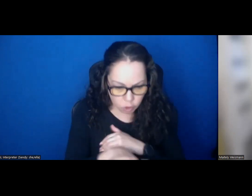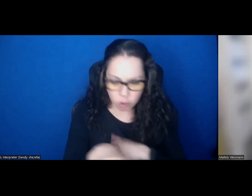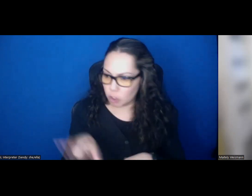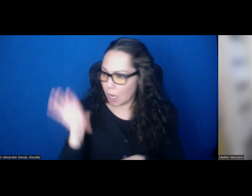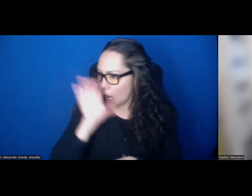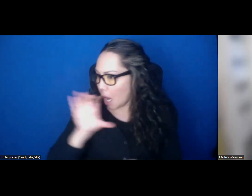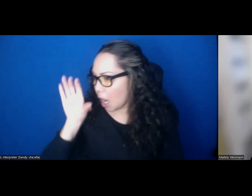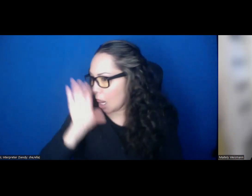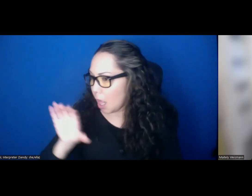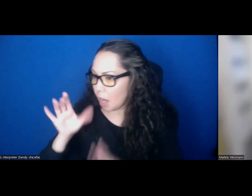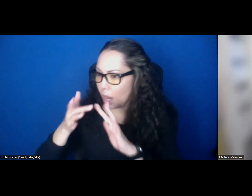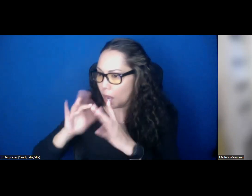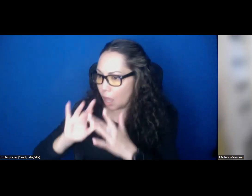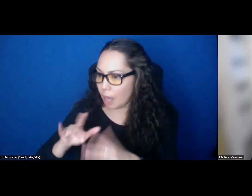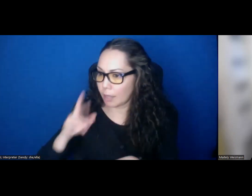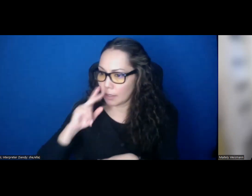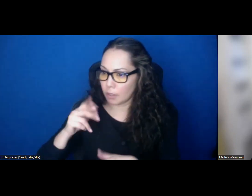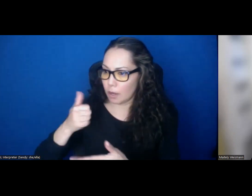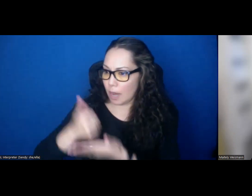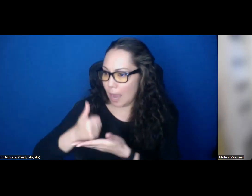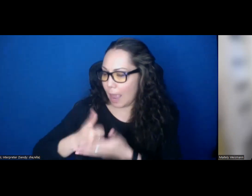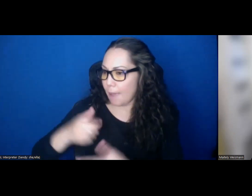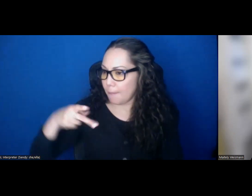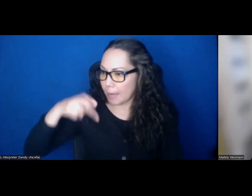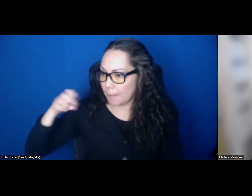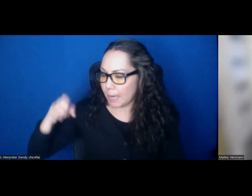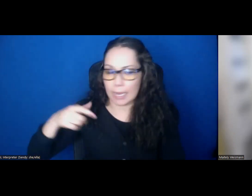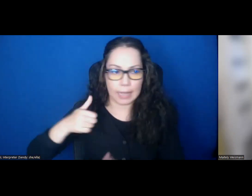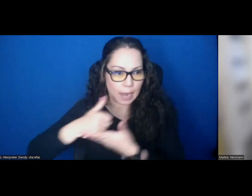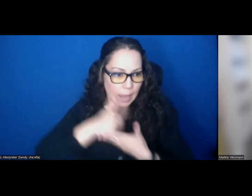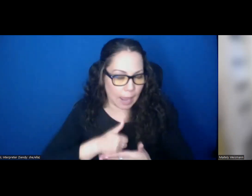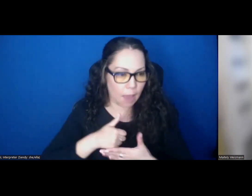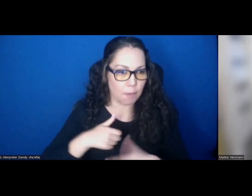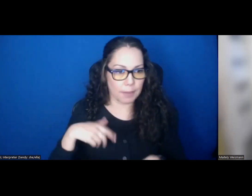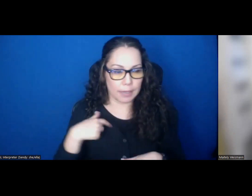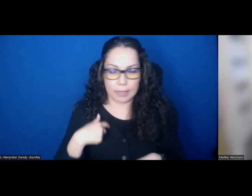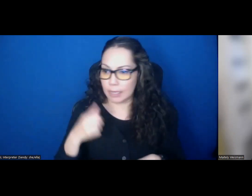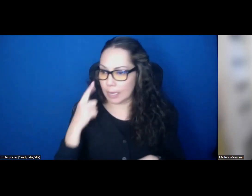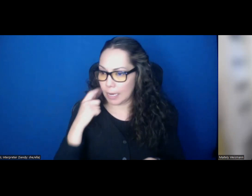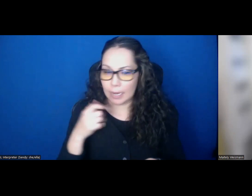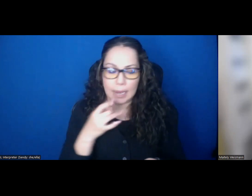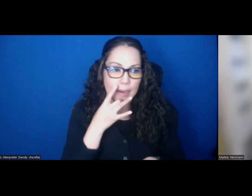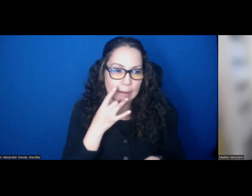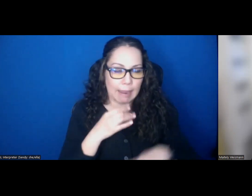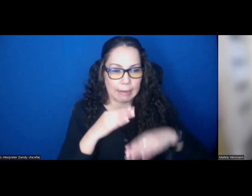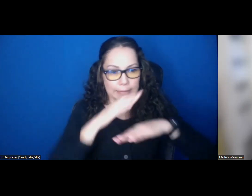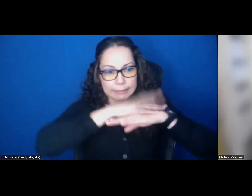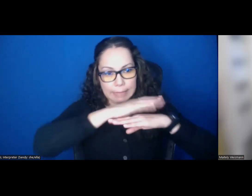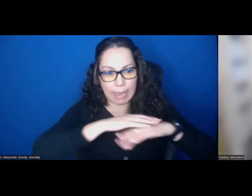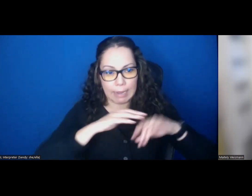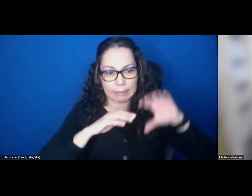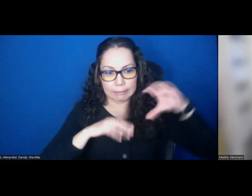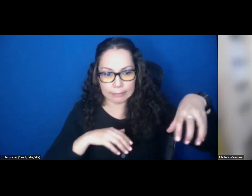PPE to be helpful. I also found an adjustable height stand for an iPad and some goofy theatrical